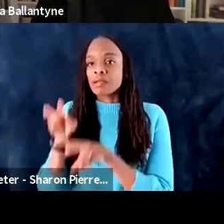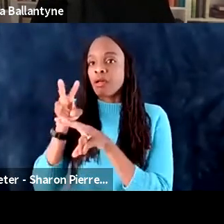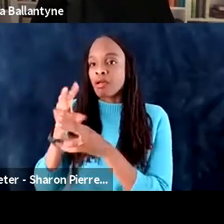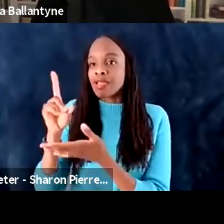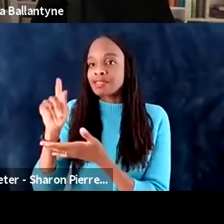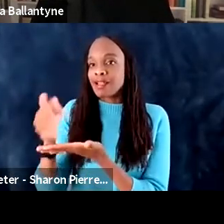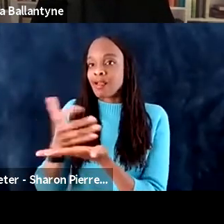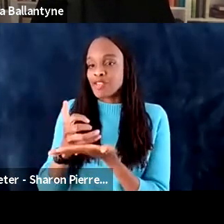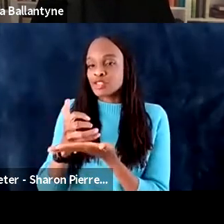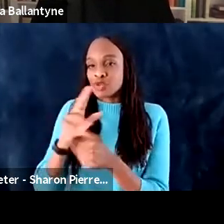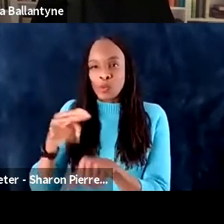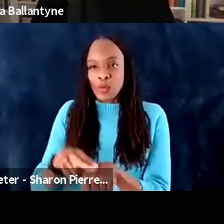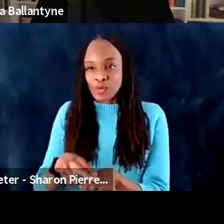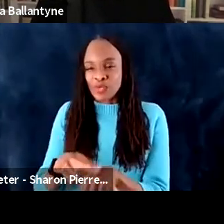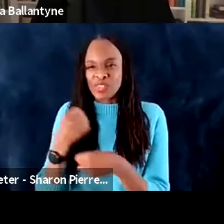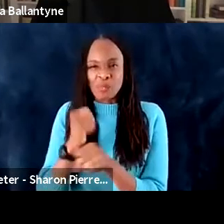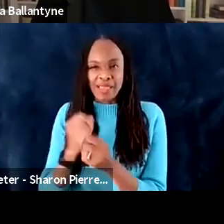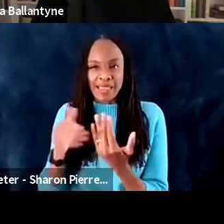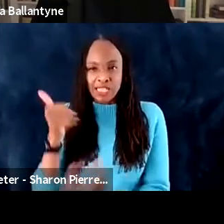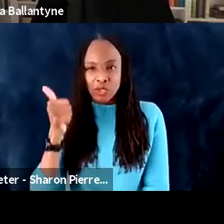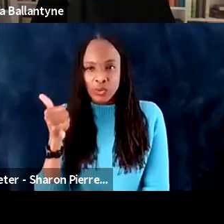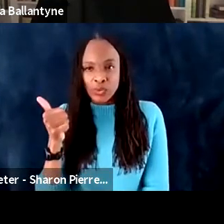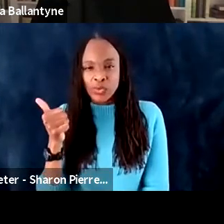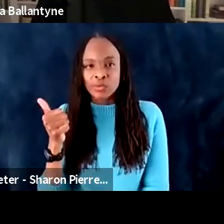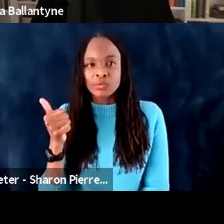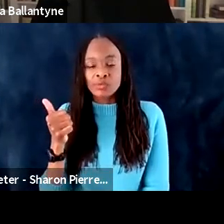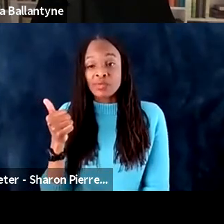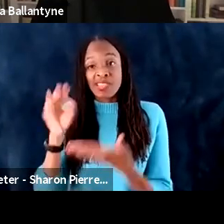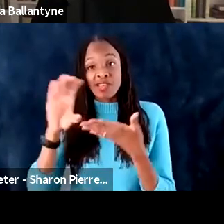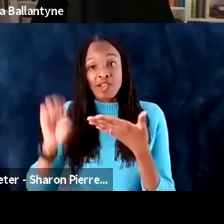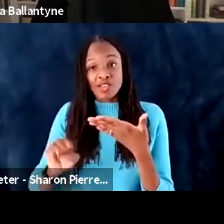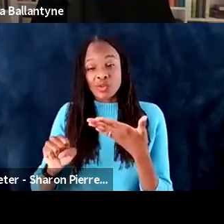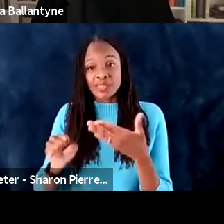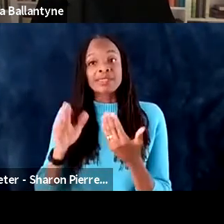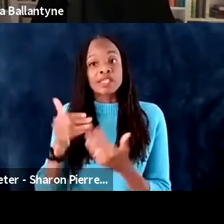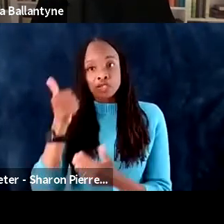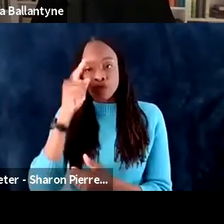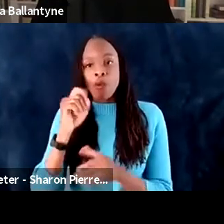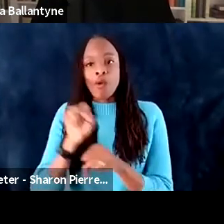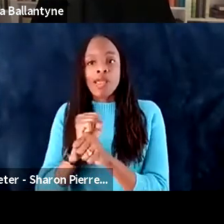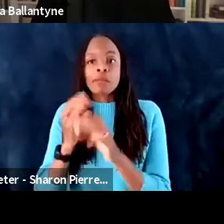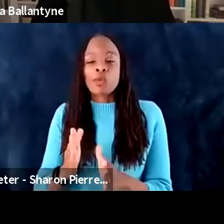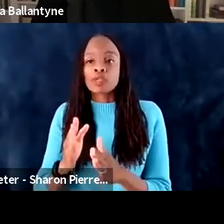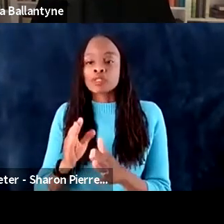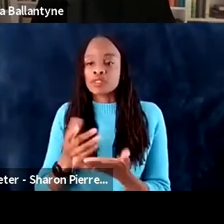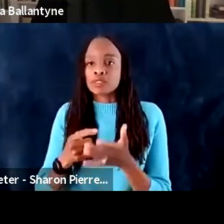it easier. And as a consequence, it's easier for employers to demand more